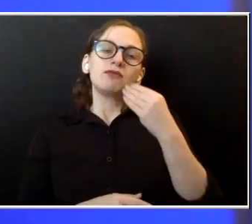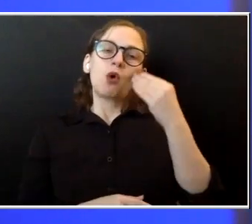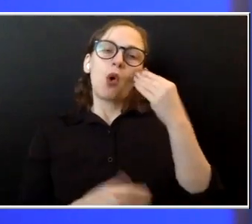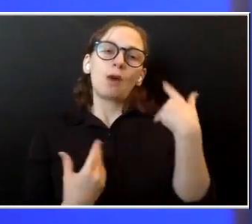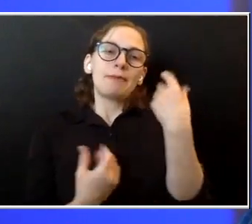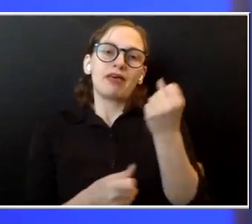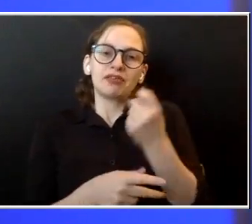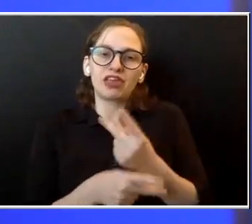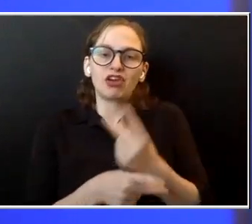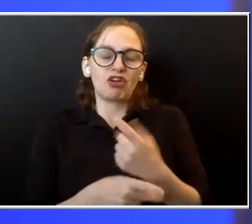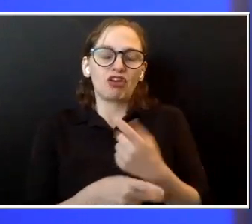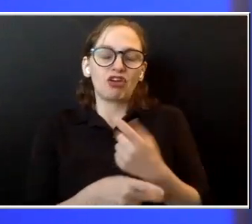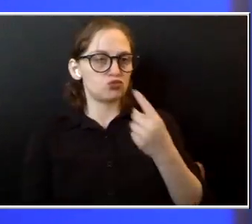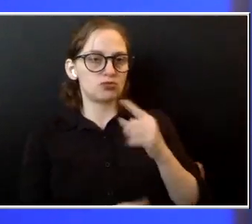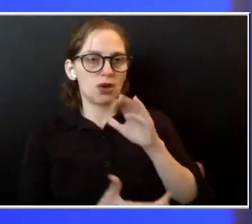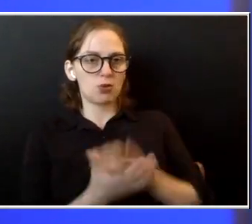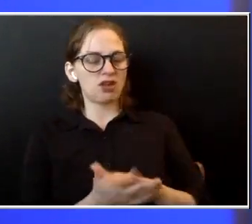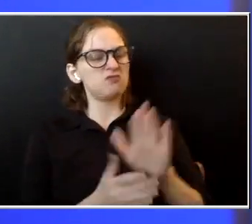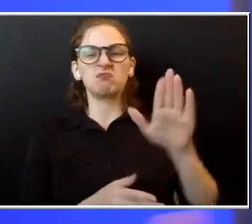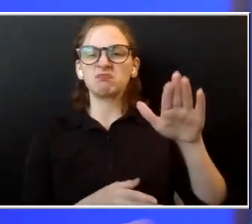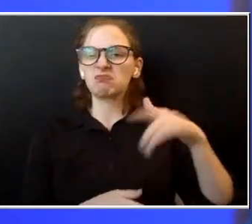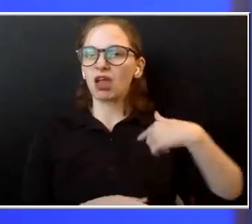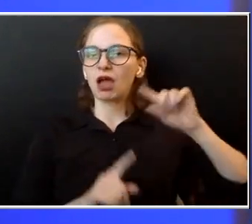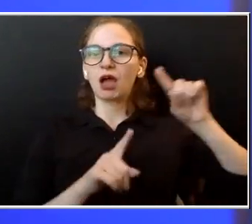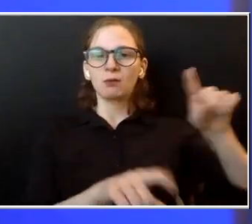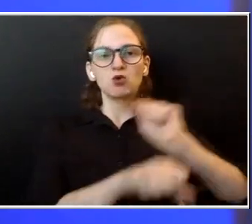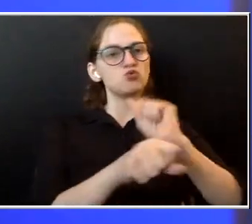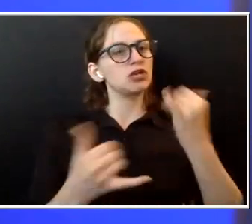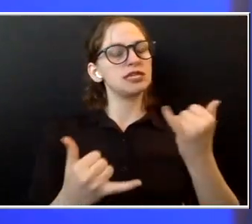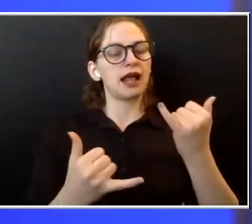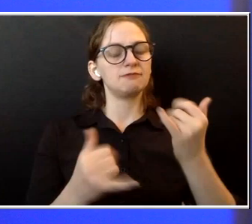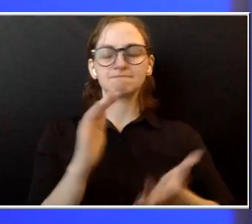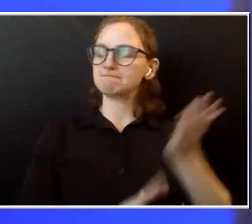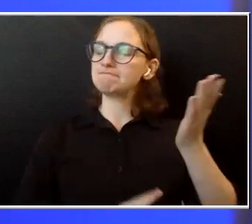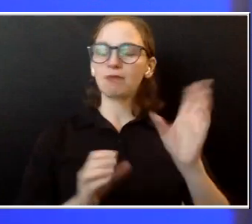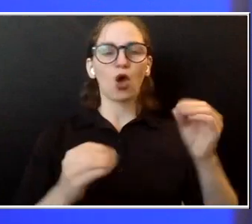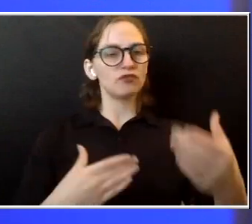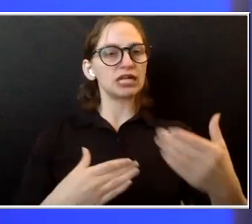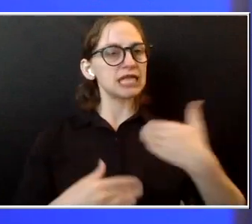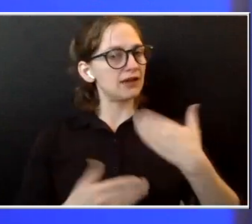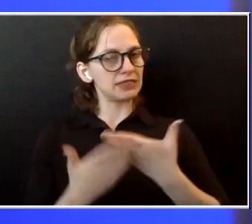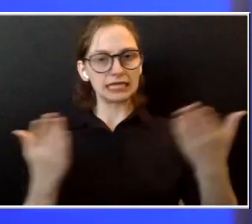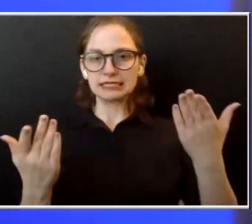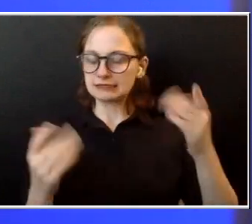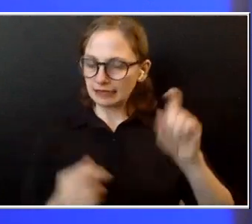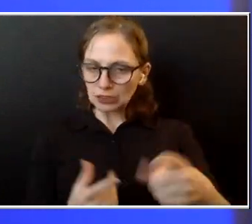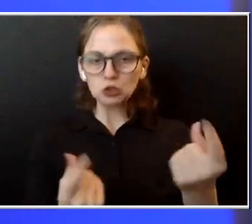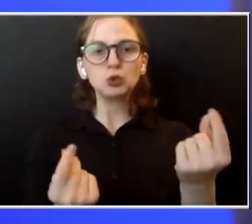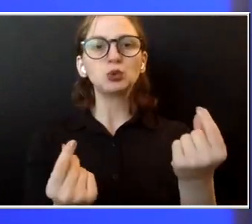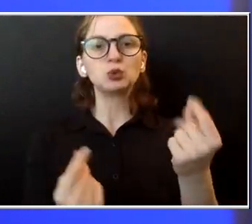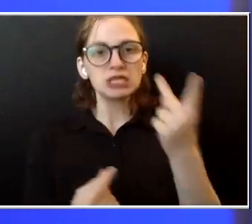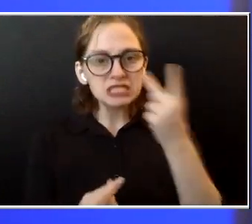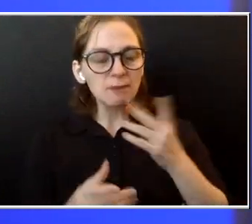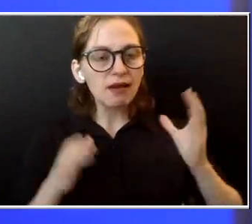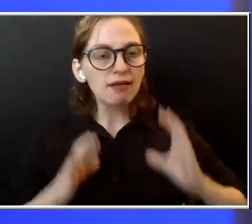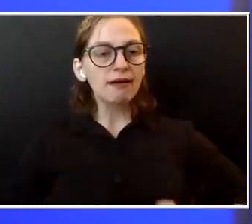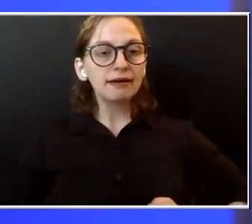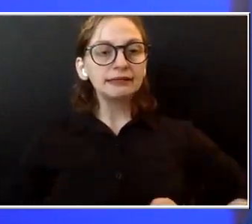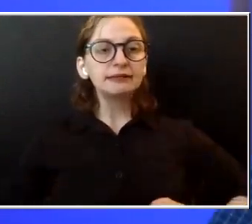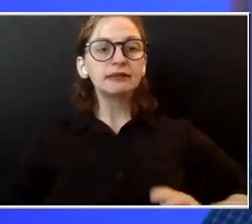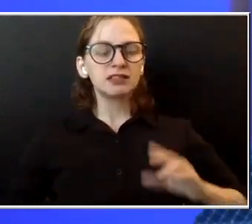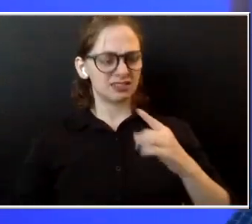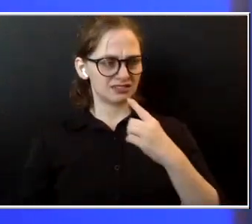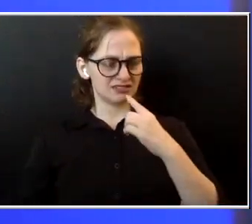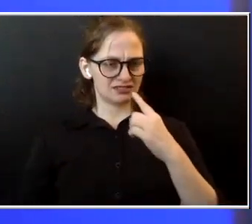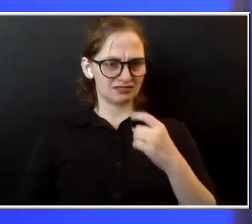wife, I said, I'm going to work today. I'm going to the office. I got things to do. I've got clients to see. She goes, "You crazy?" I go, "Nope. Might